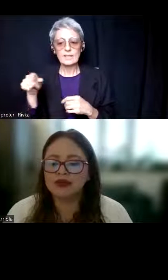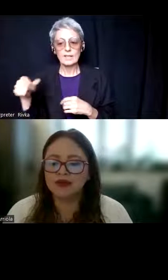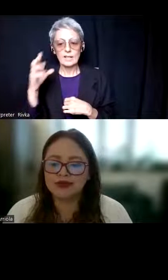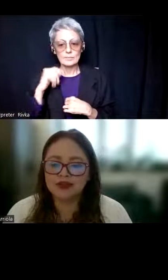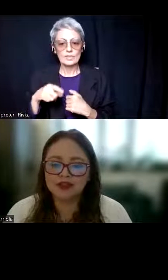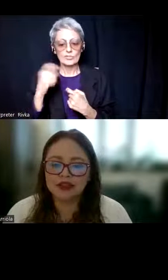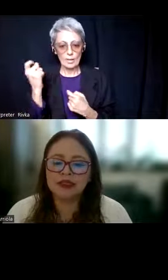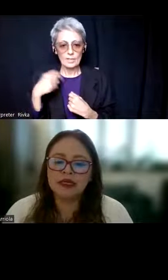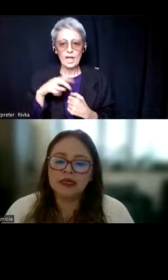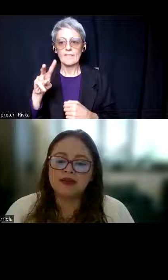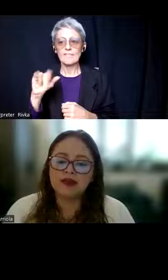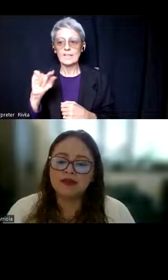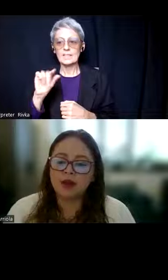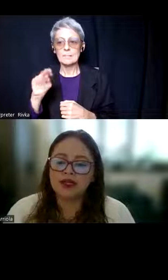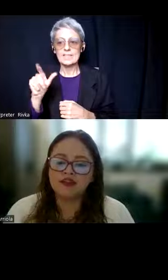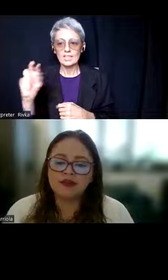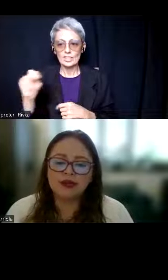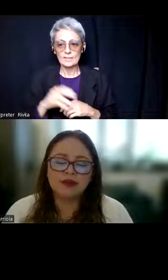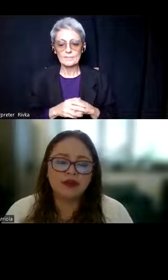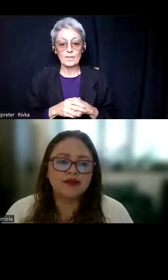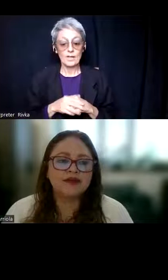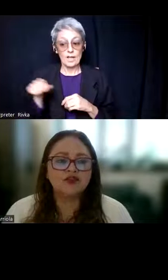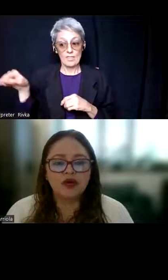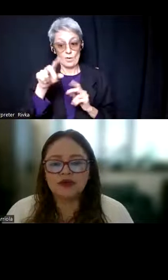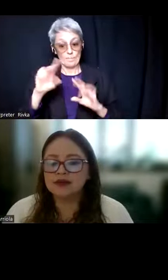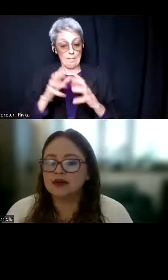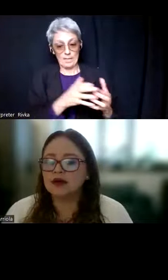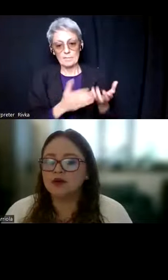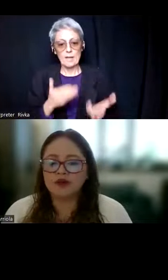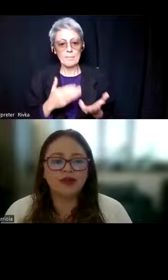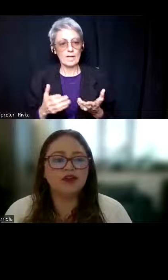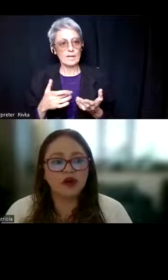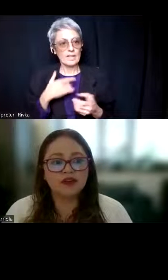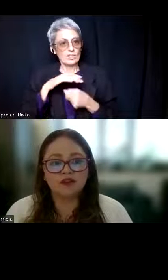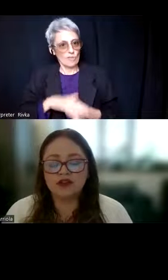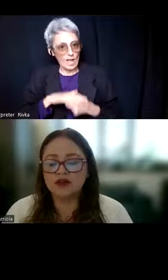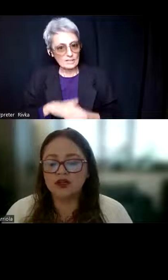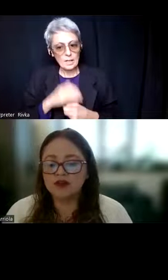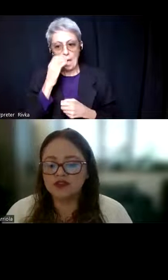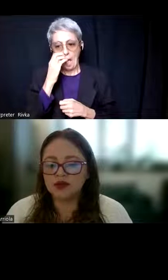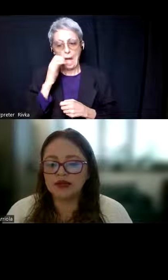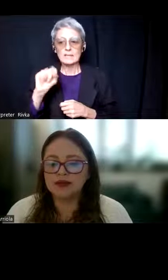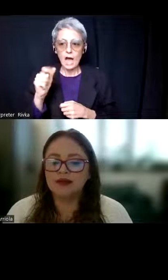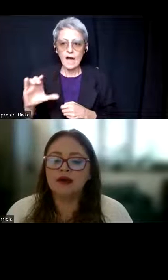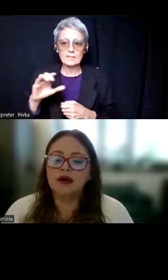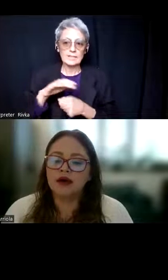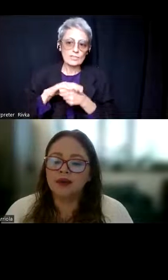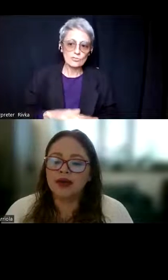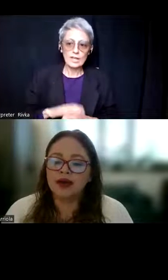and victimization. So these populations may experience stress or some of that toxic stress or acute